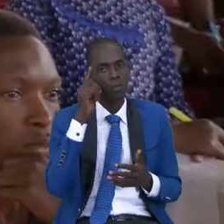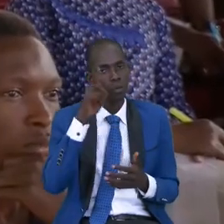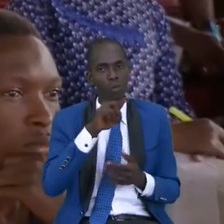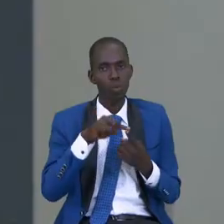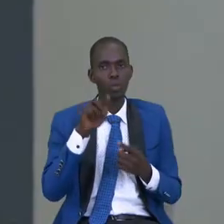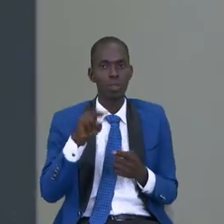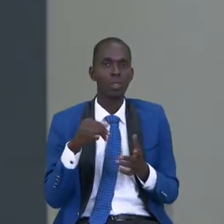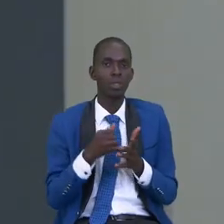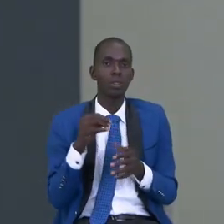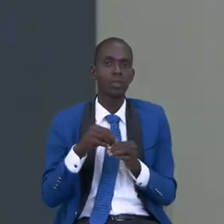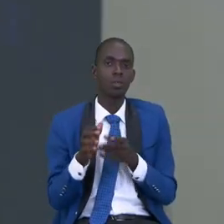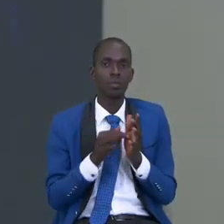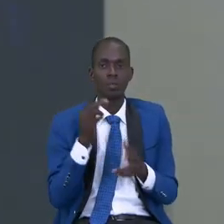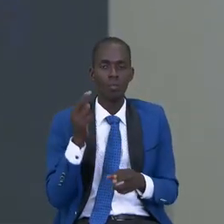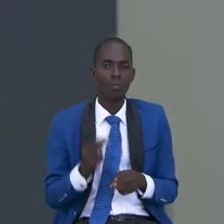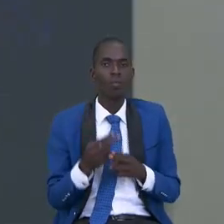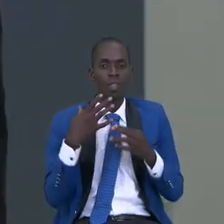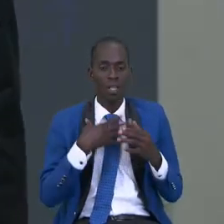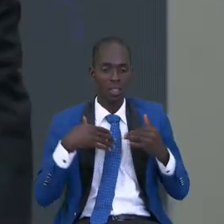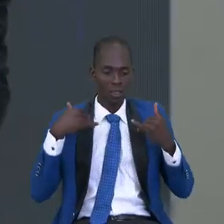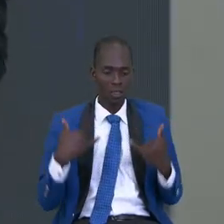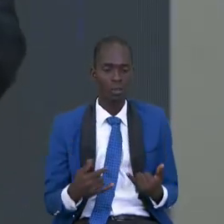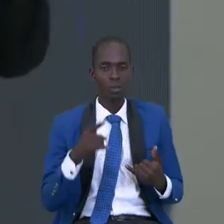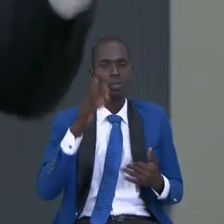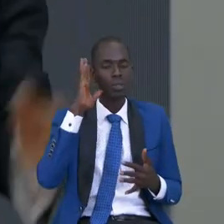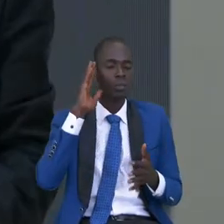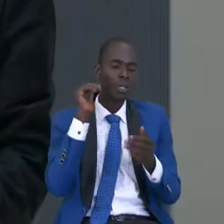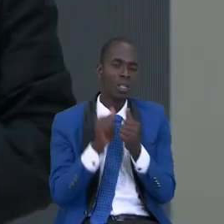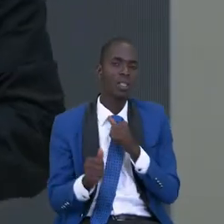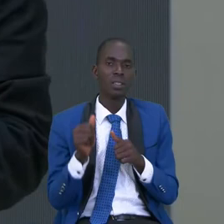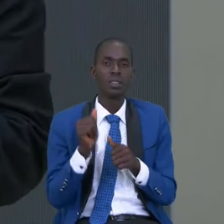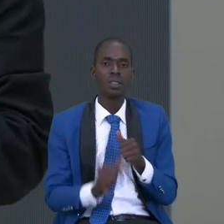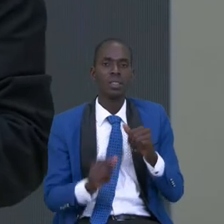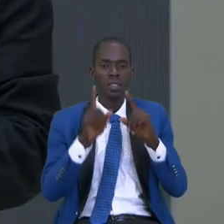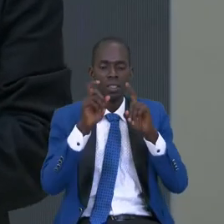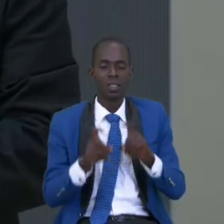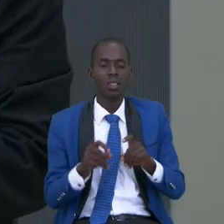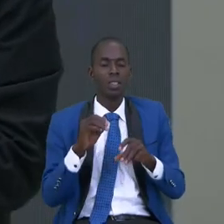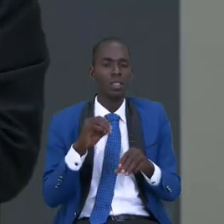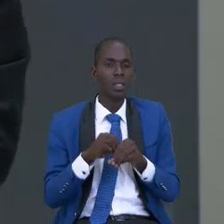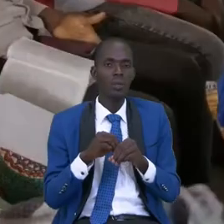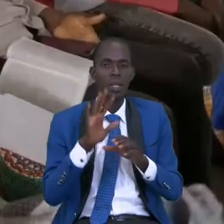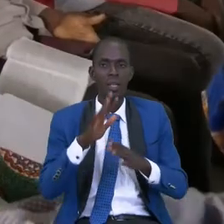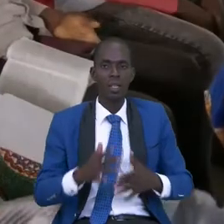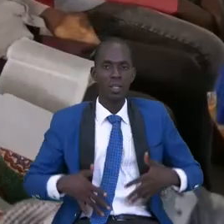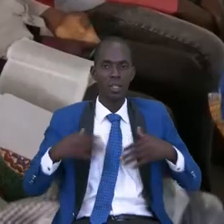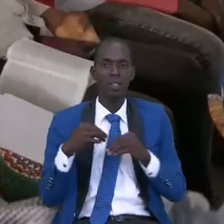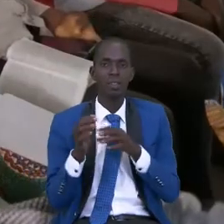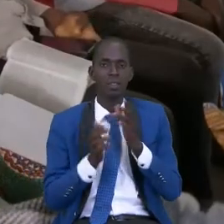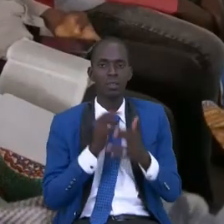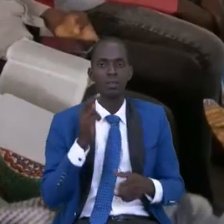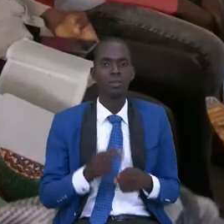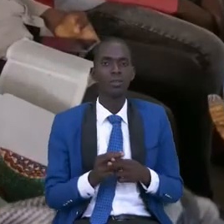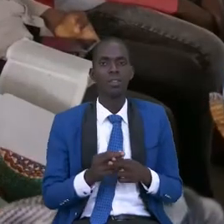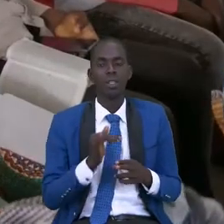Now you will pass every test, every trial in your life in Jesus' name.